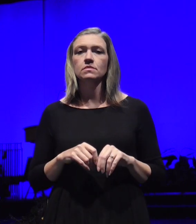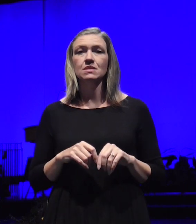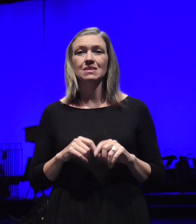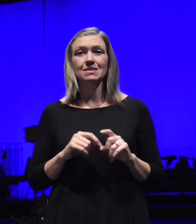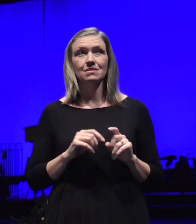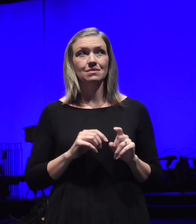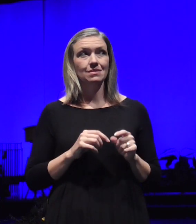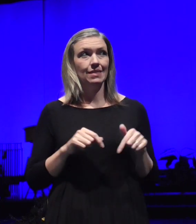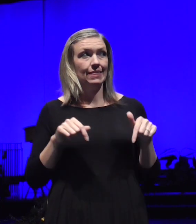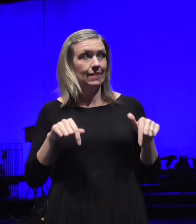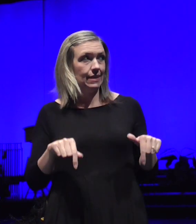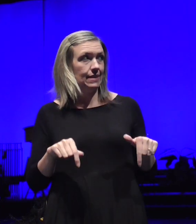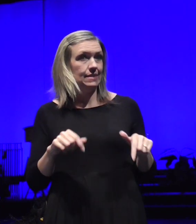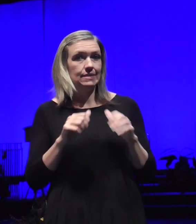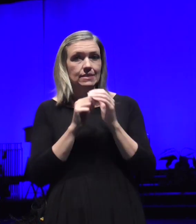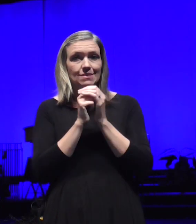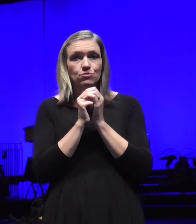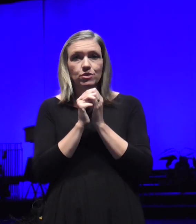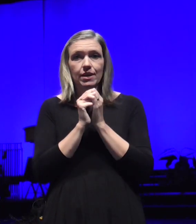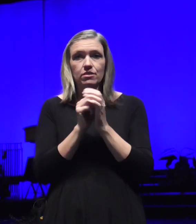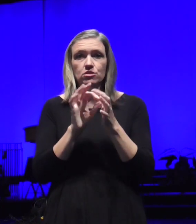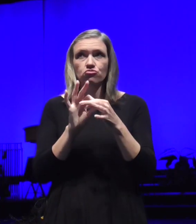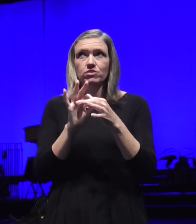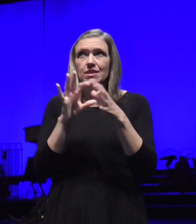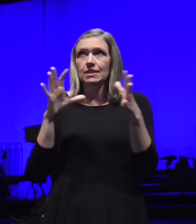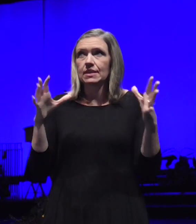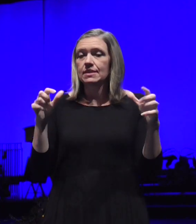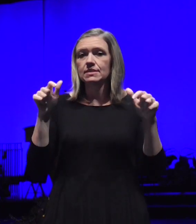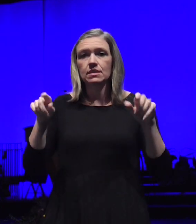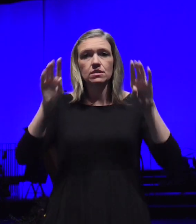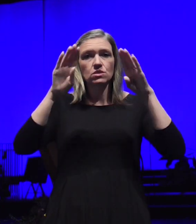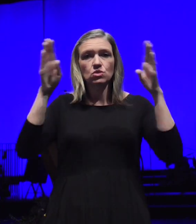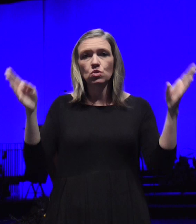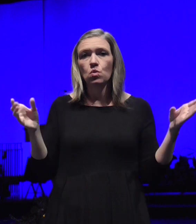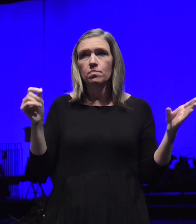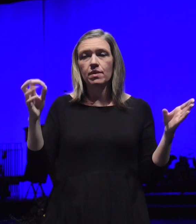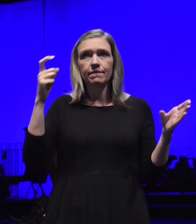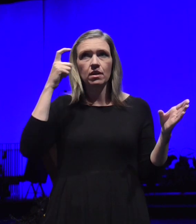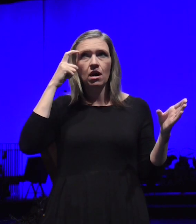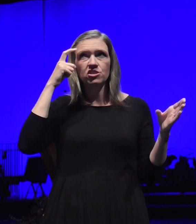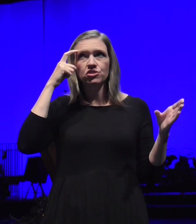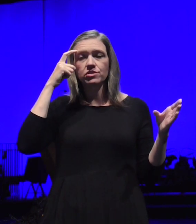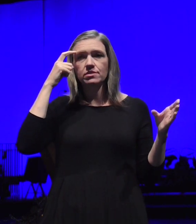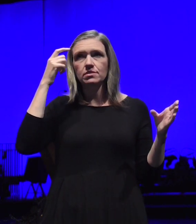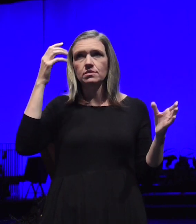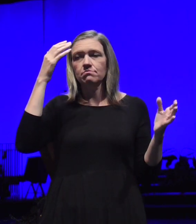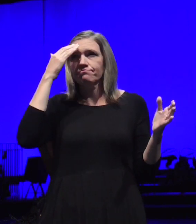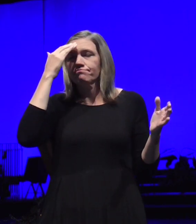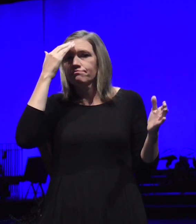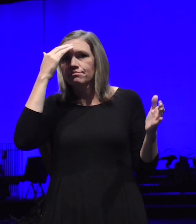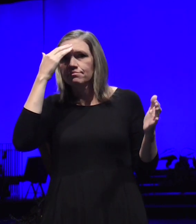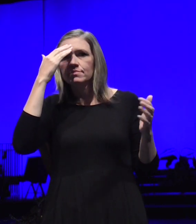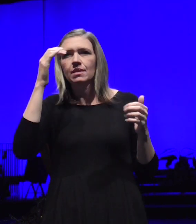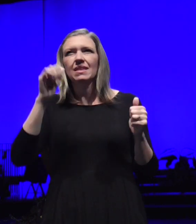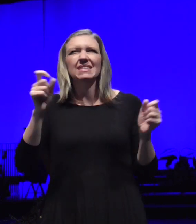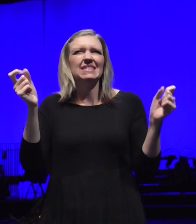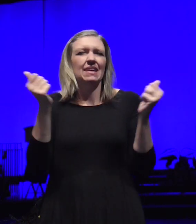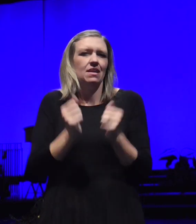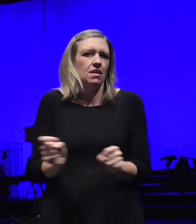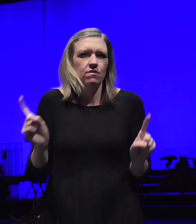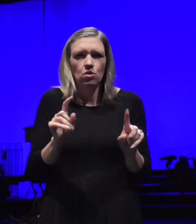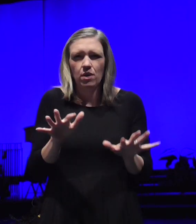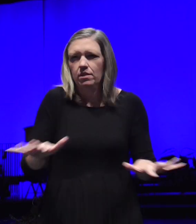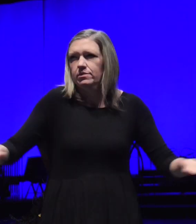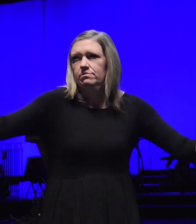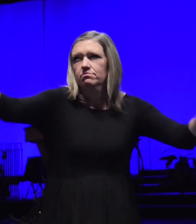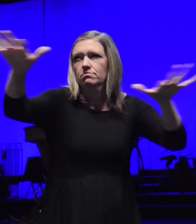these prayers have been released to this dome of consciousness. This dome of consciousness that is everywhere